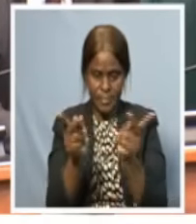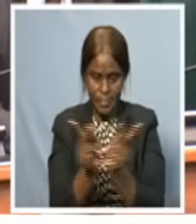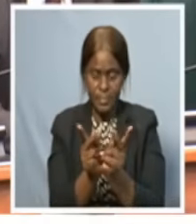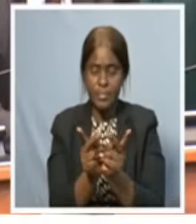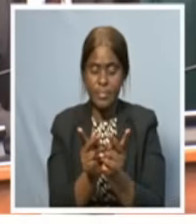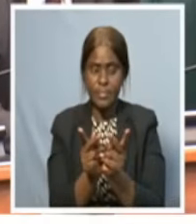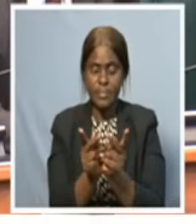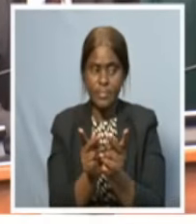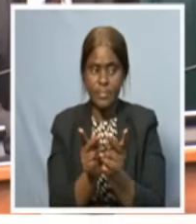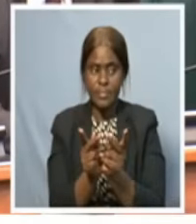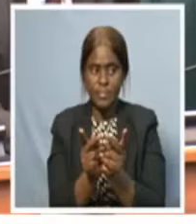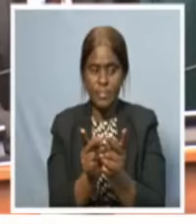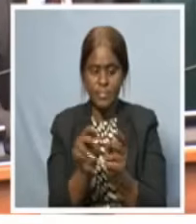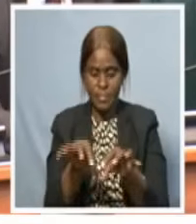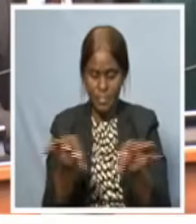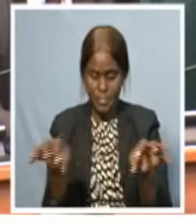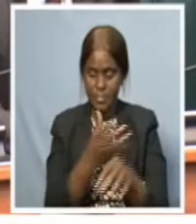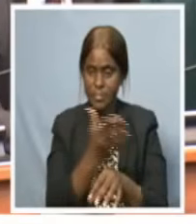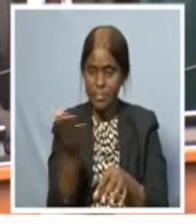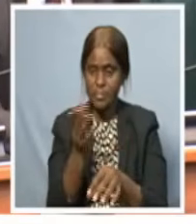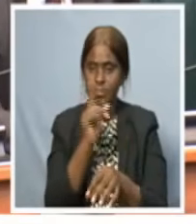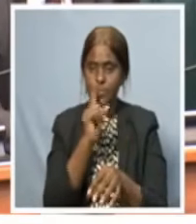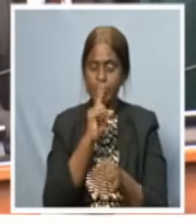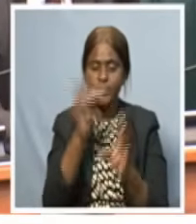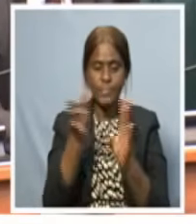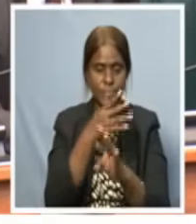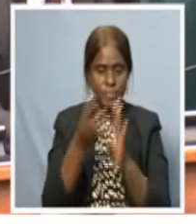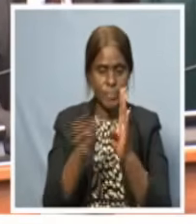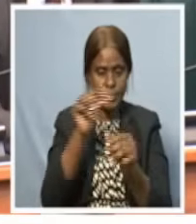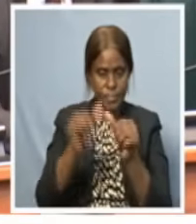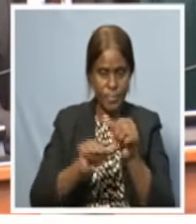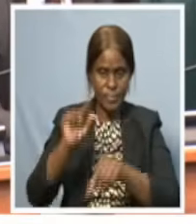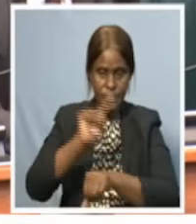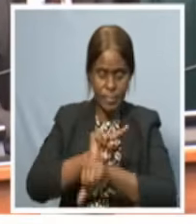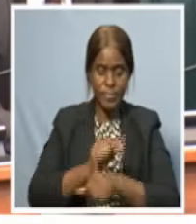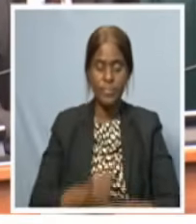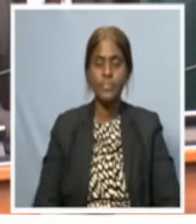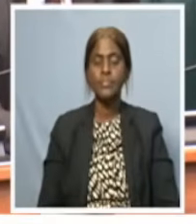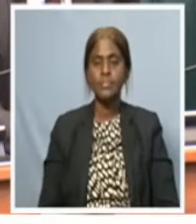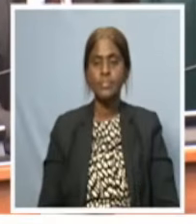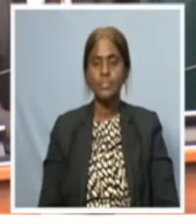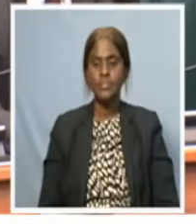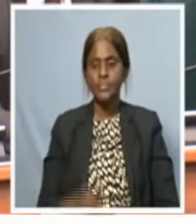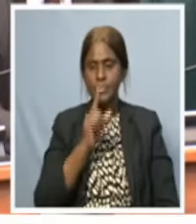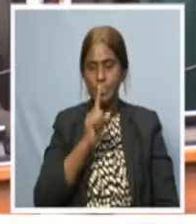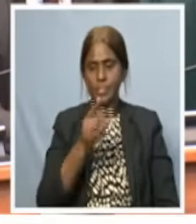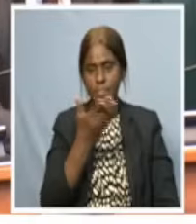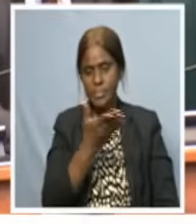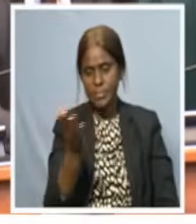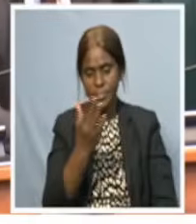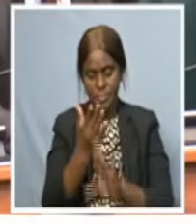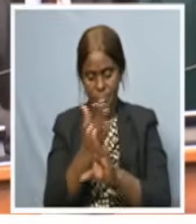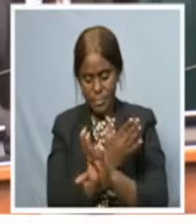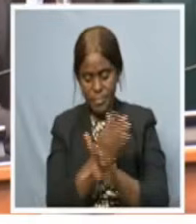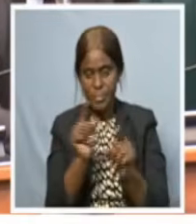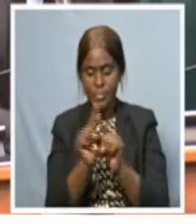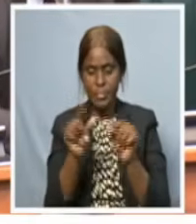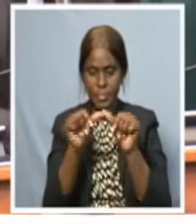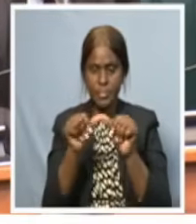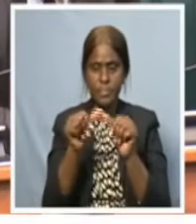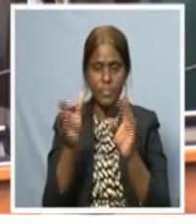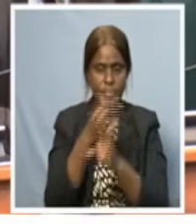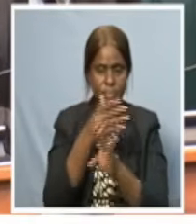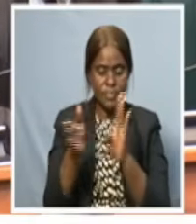because these children are being abused every day. They have been abused before, they are still